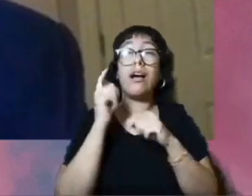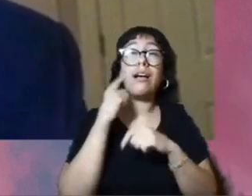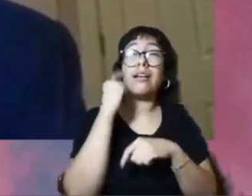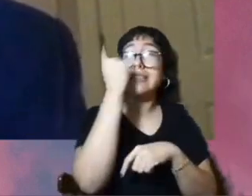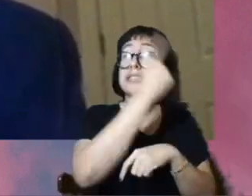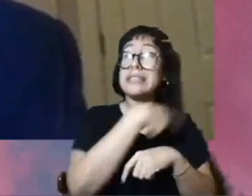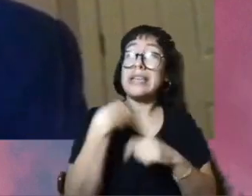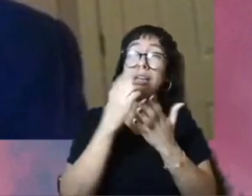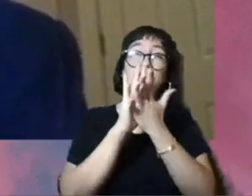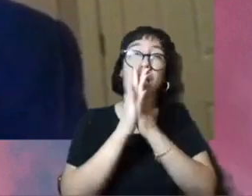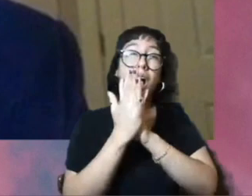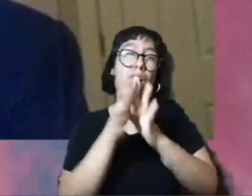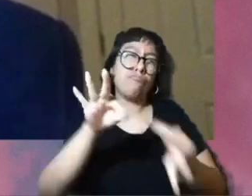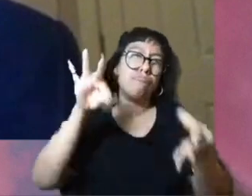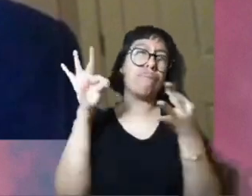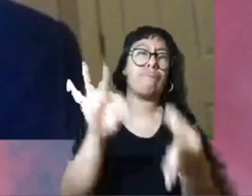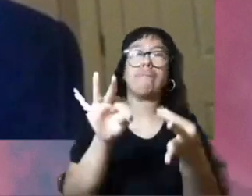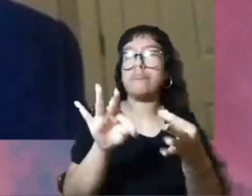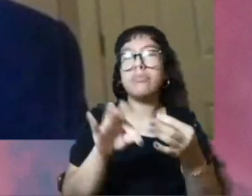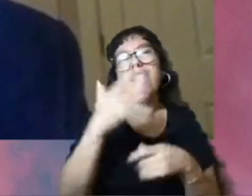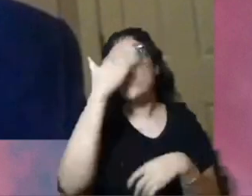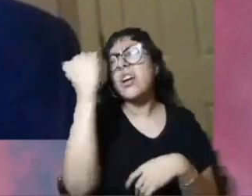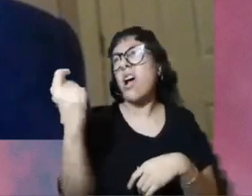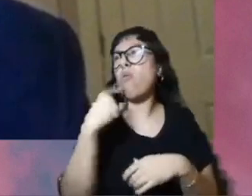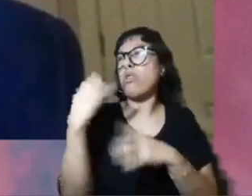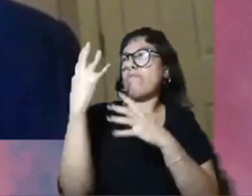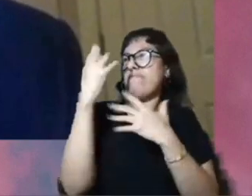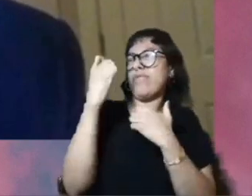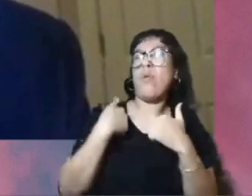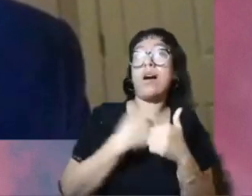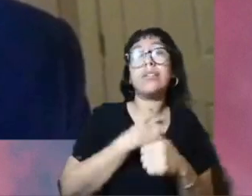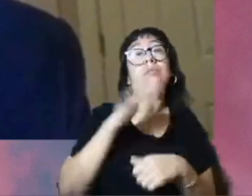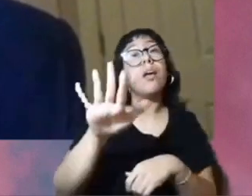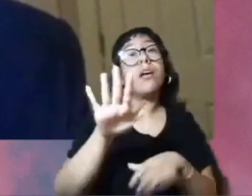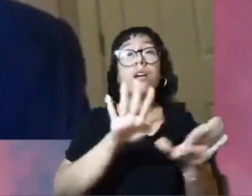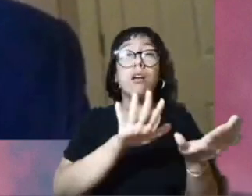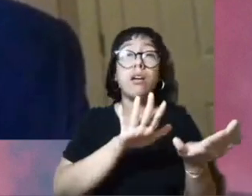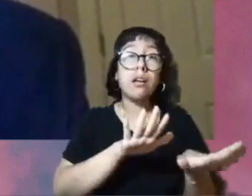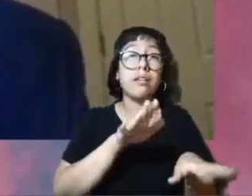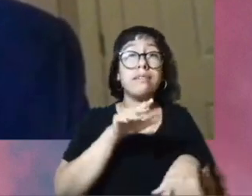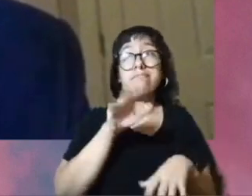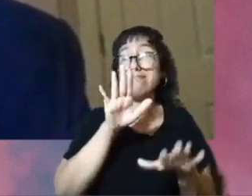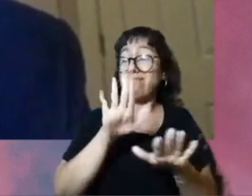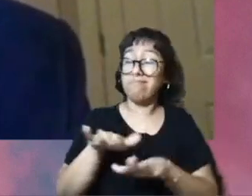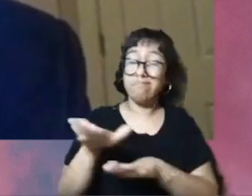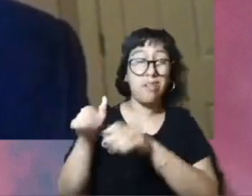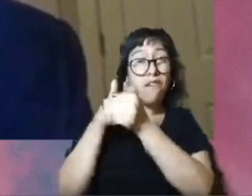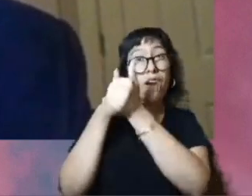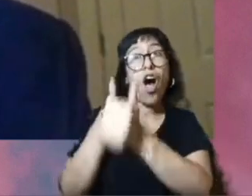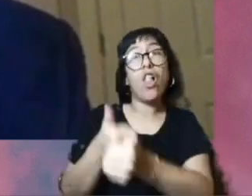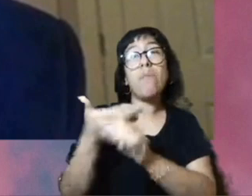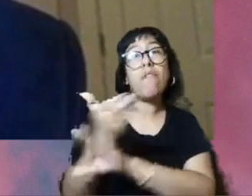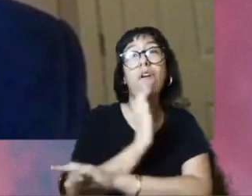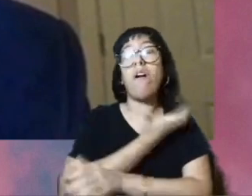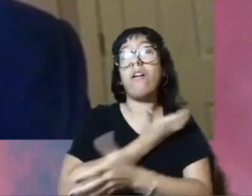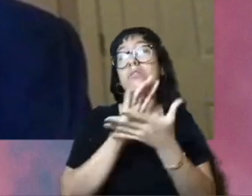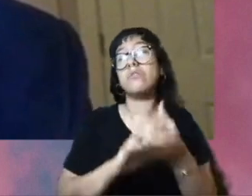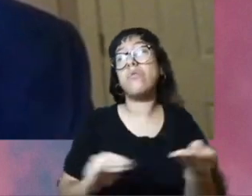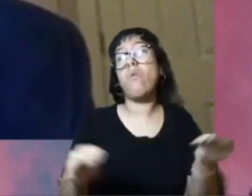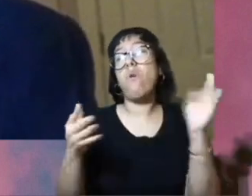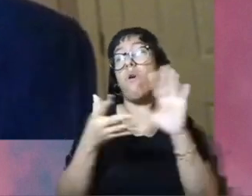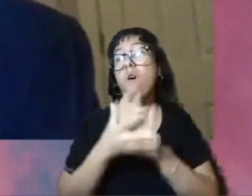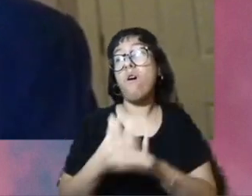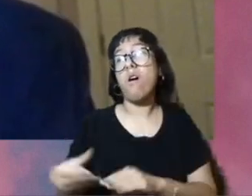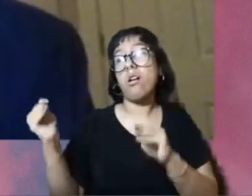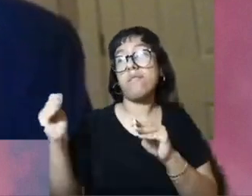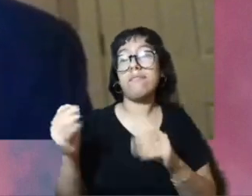and porcelain. You can forget what you've done to us, but your calm will always follow before our storm.